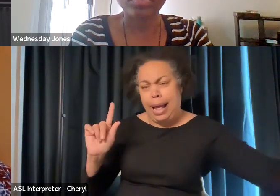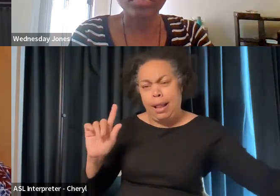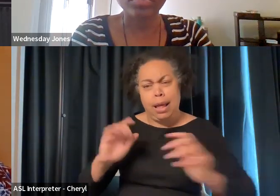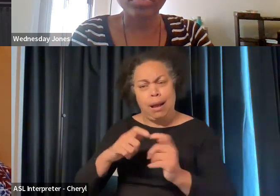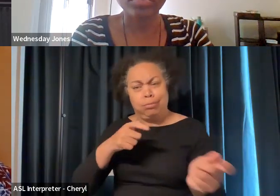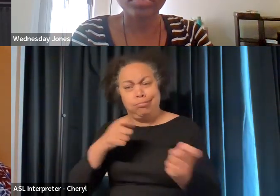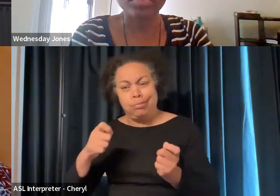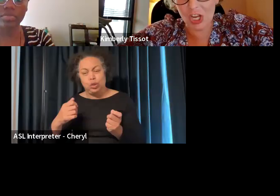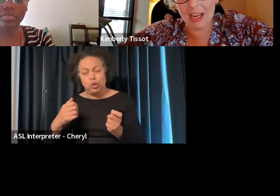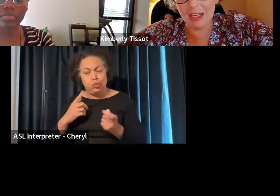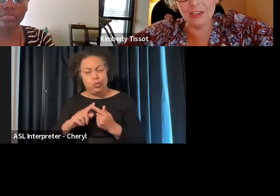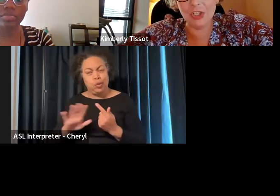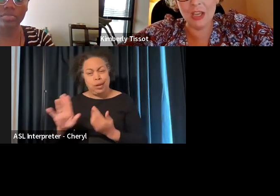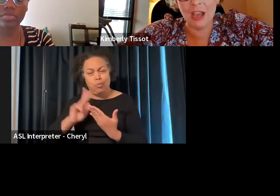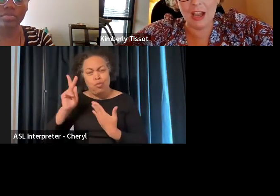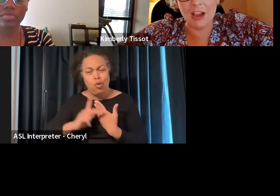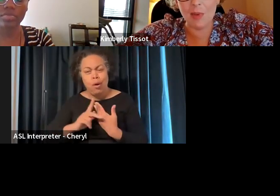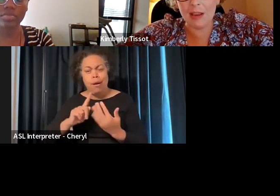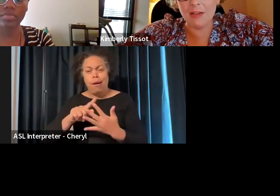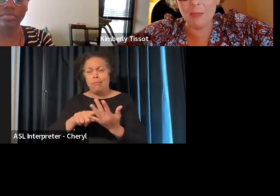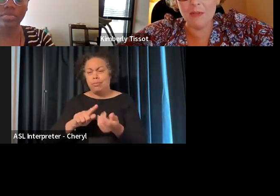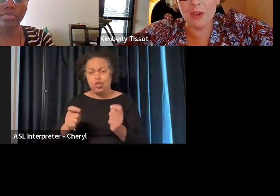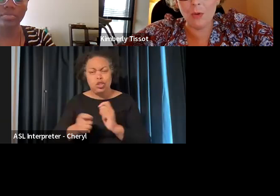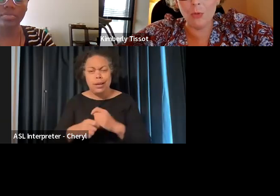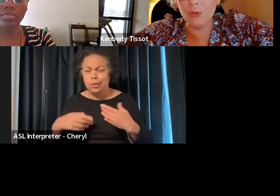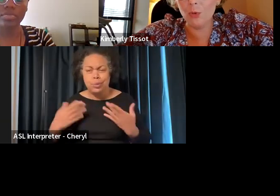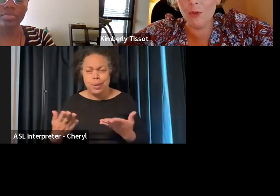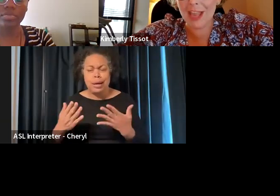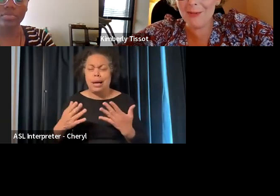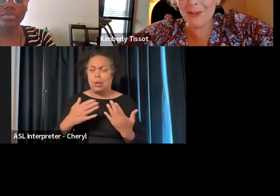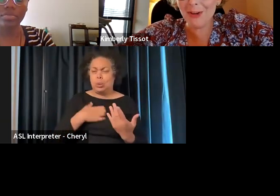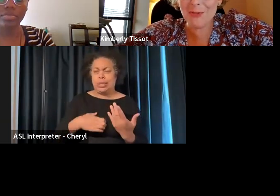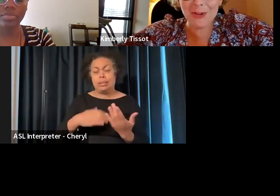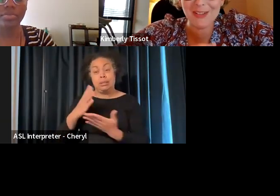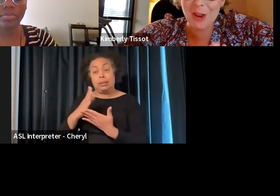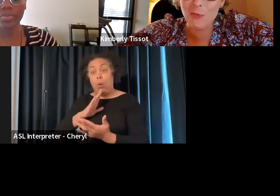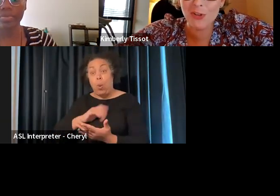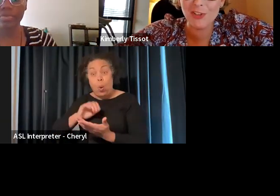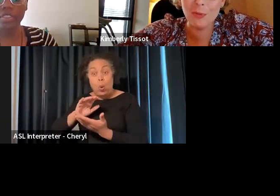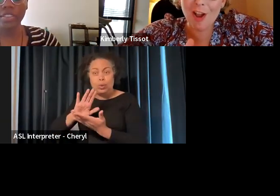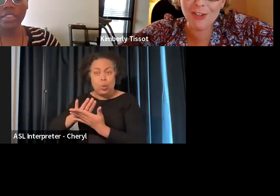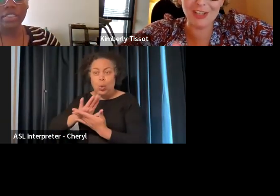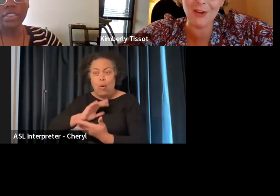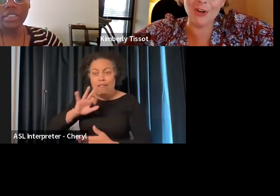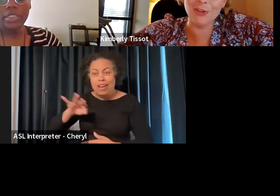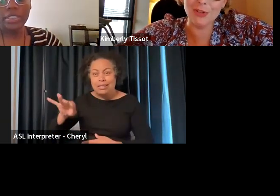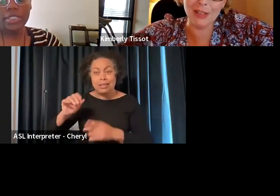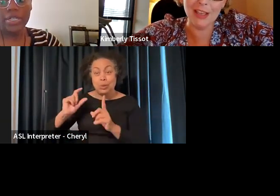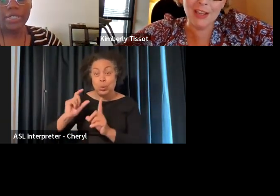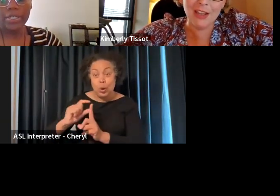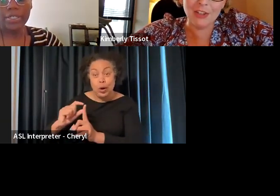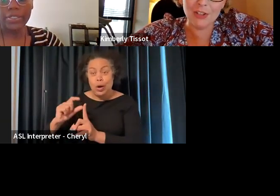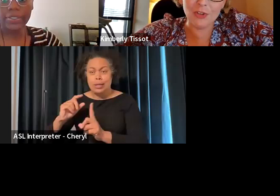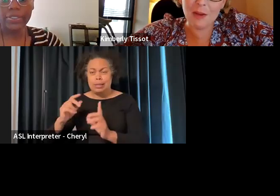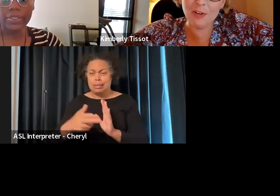IL programs, what needs to change, and some of the old school vocabulary words and words terminology that we're